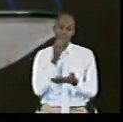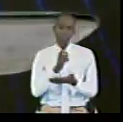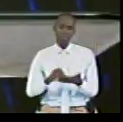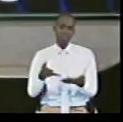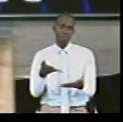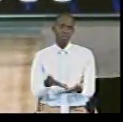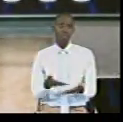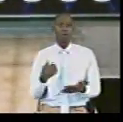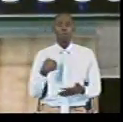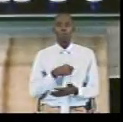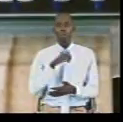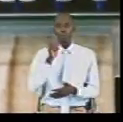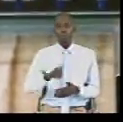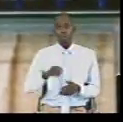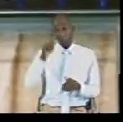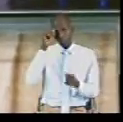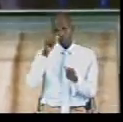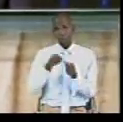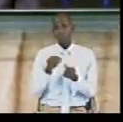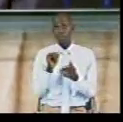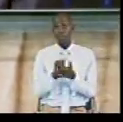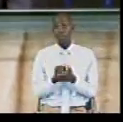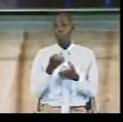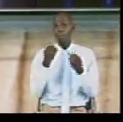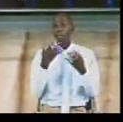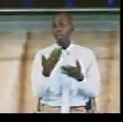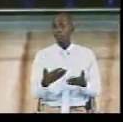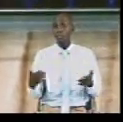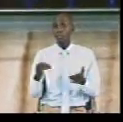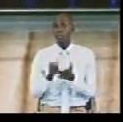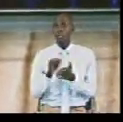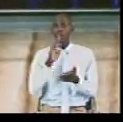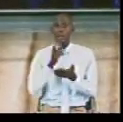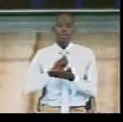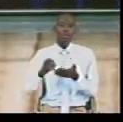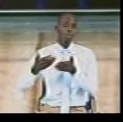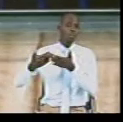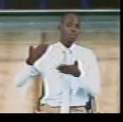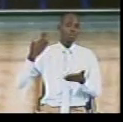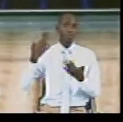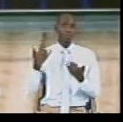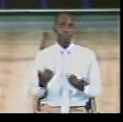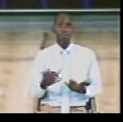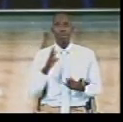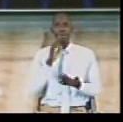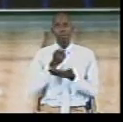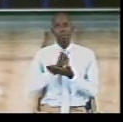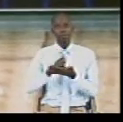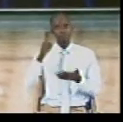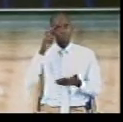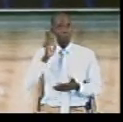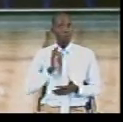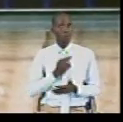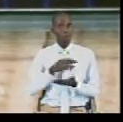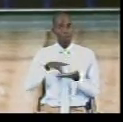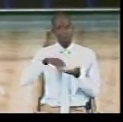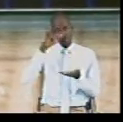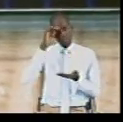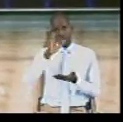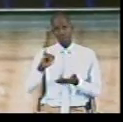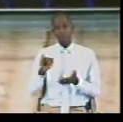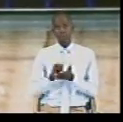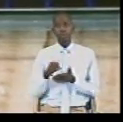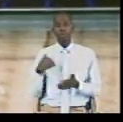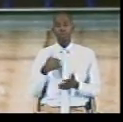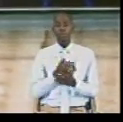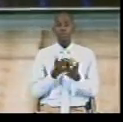remember that whatsoever things were written aforetime, they were written for our learning, that we through the comfort and the patience